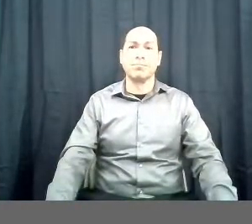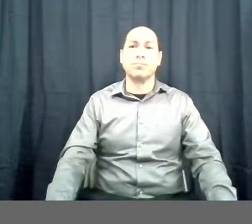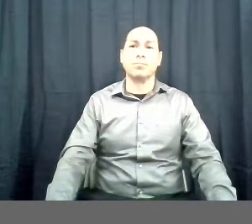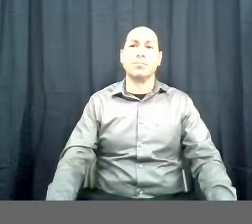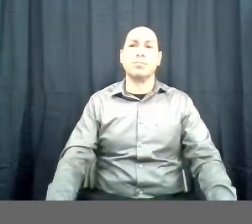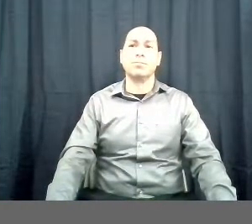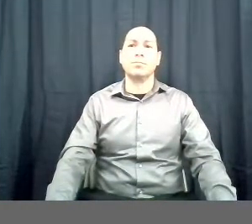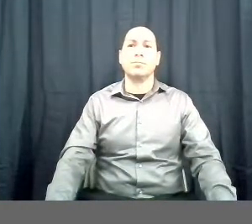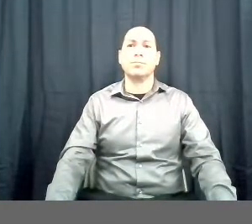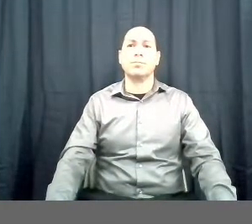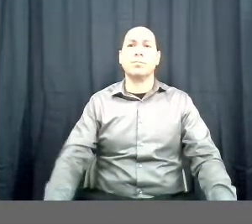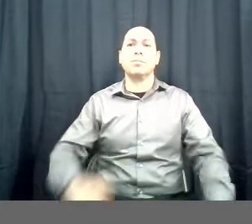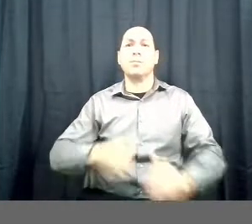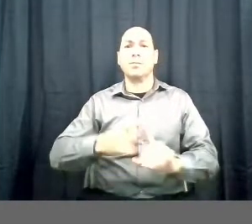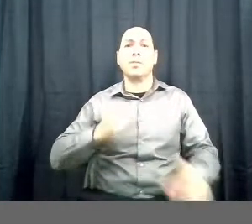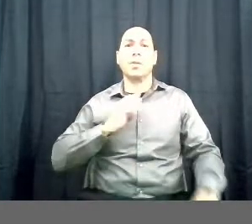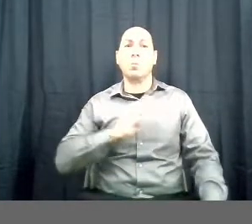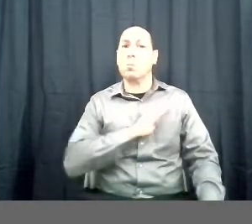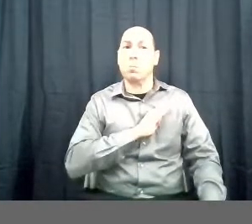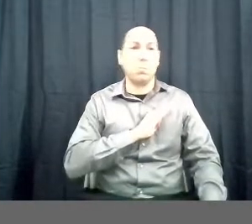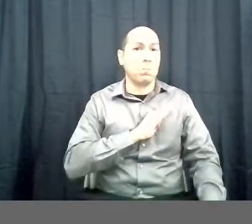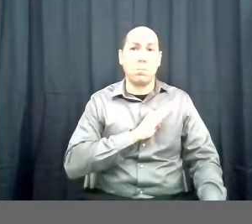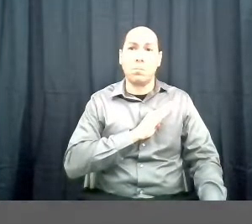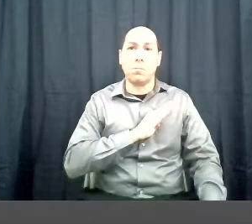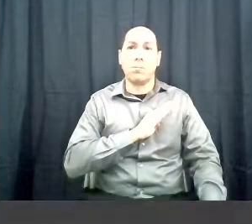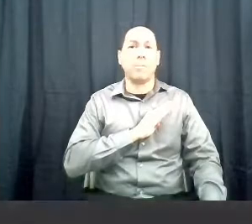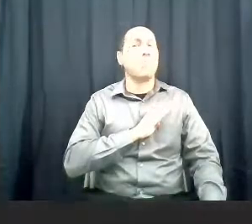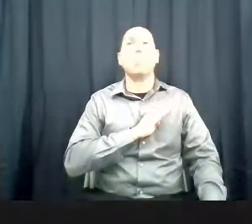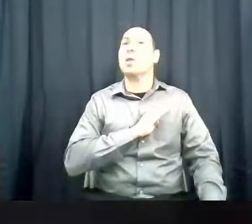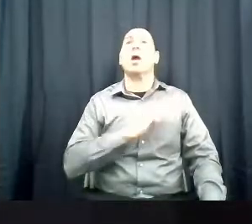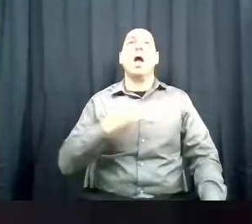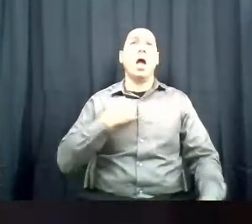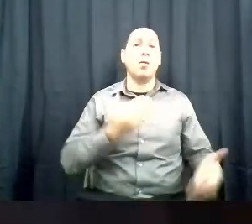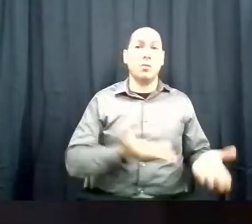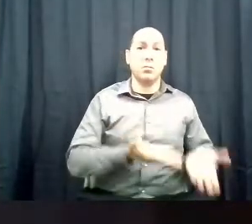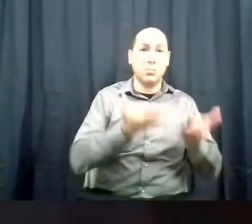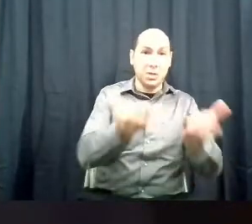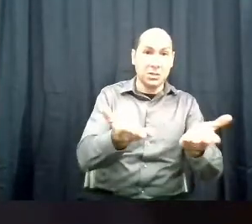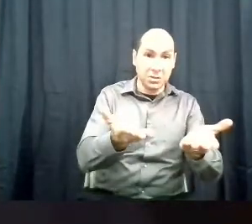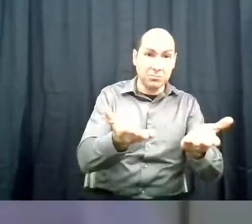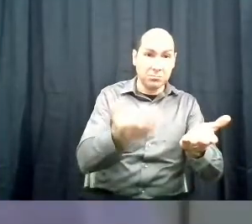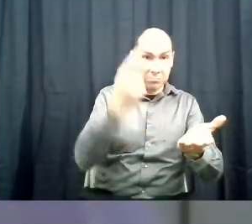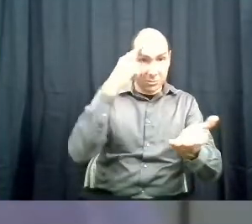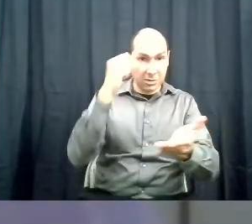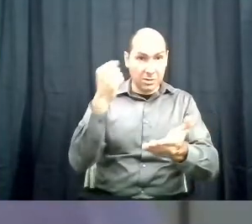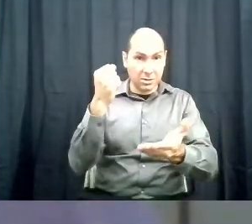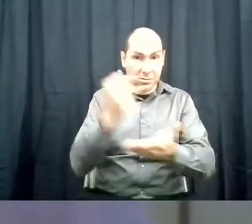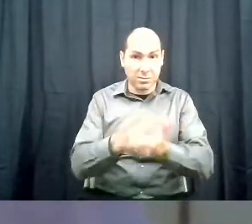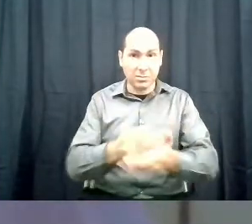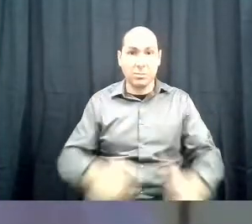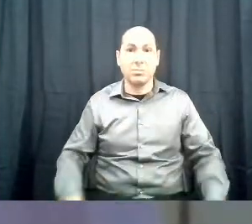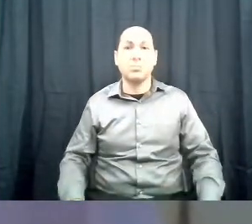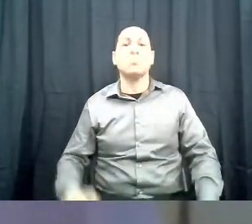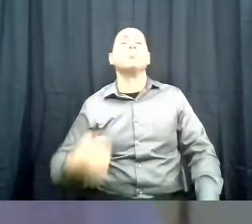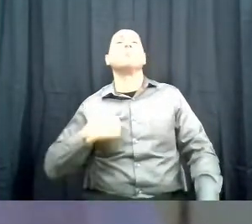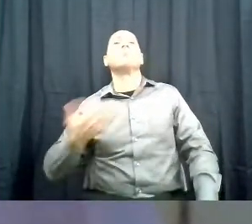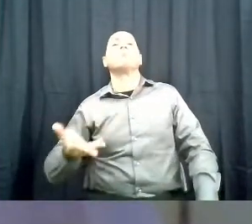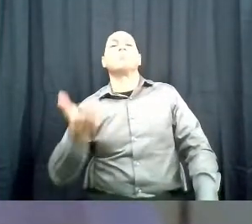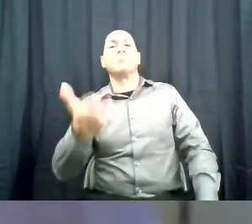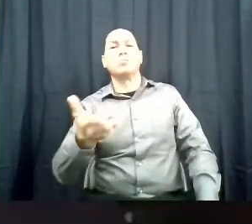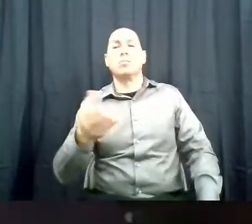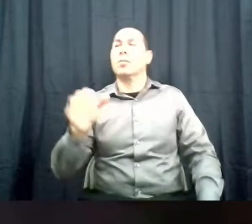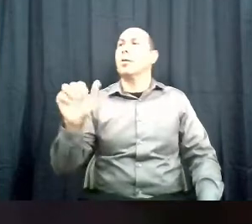from the board? Can I have a motion for approval then? So moved. Thank you,